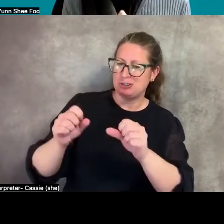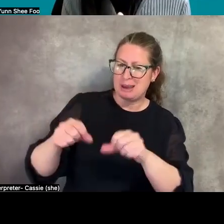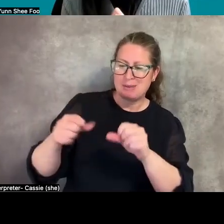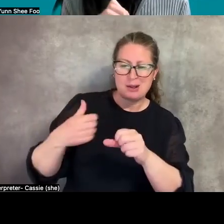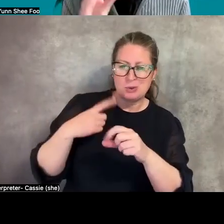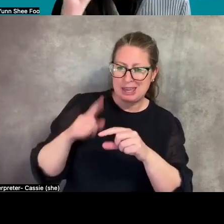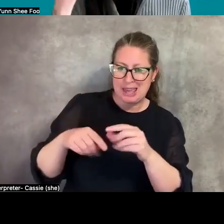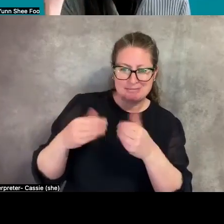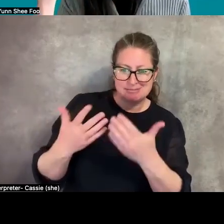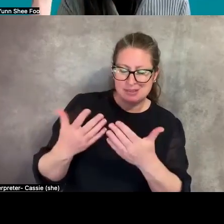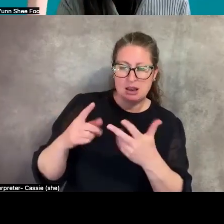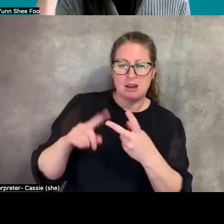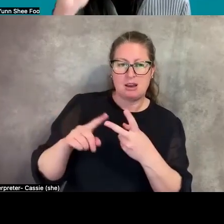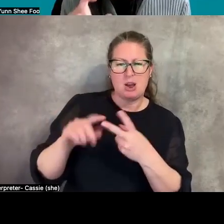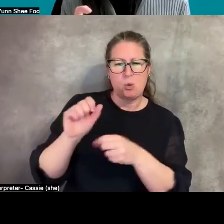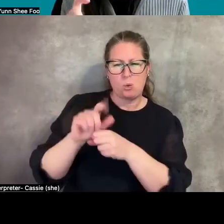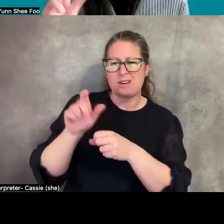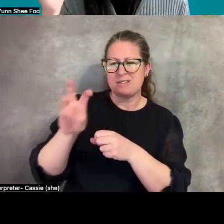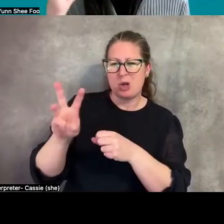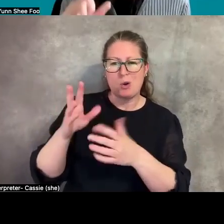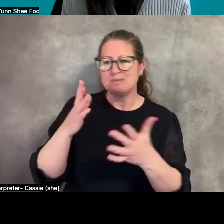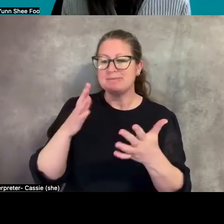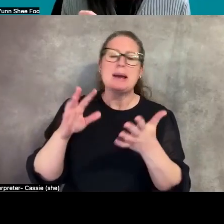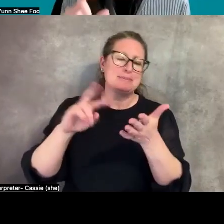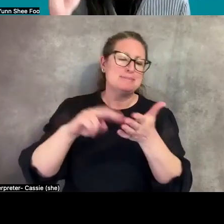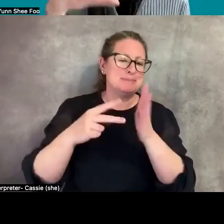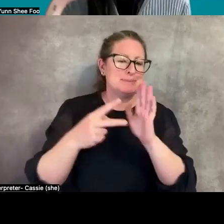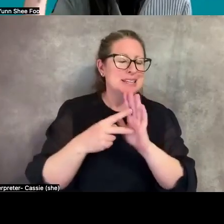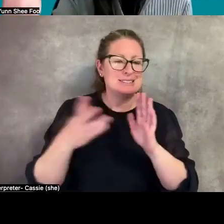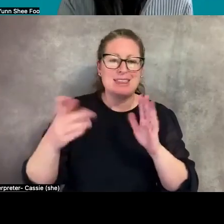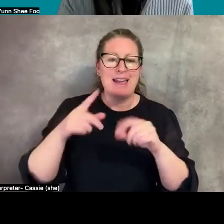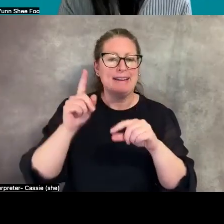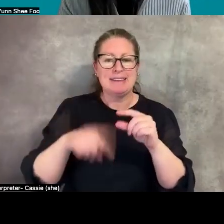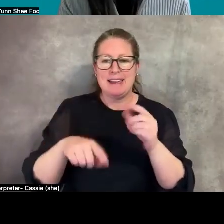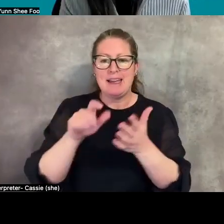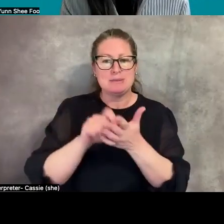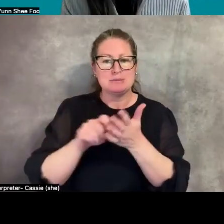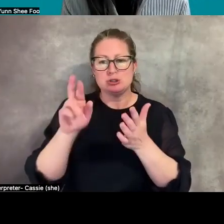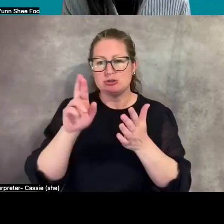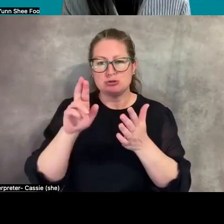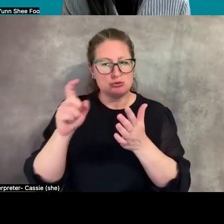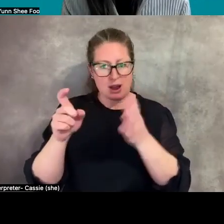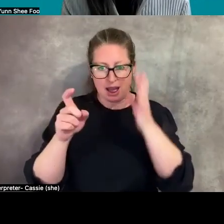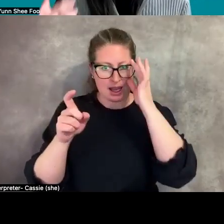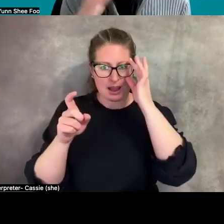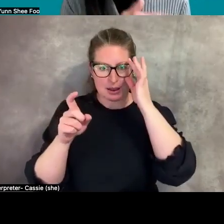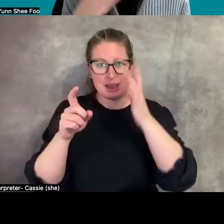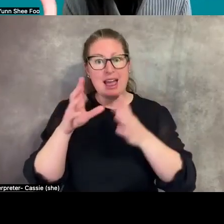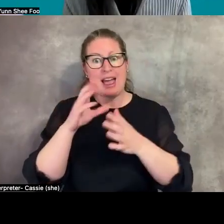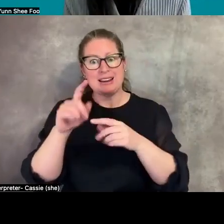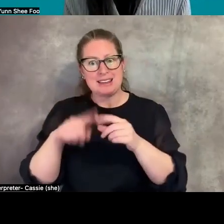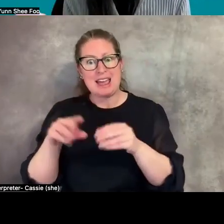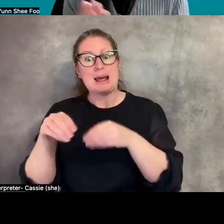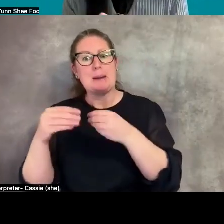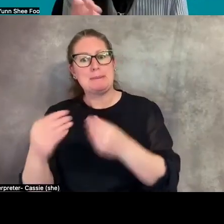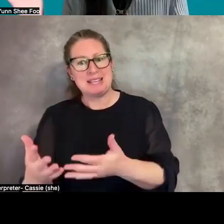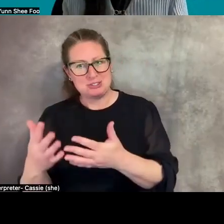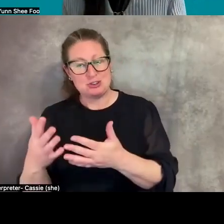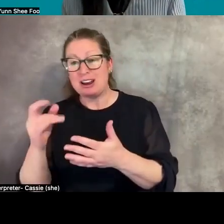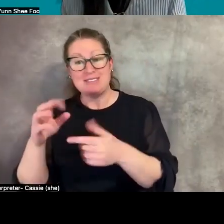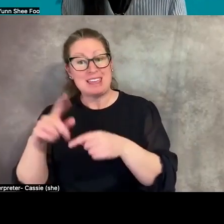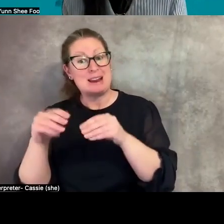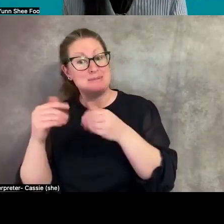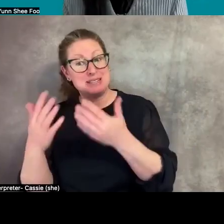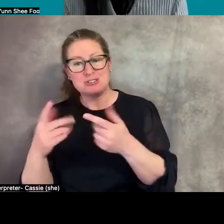In other words, it's the ability to prescribe that follows the ability to administer. So if we want to